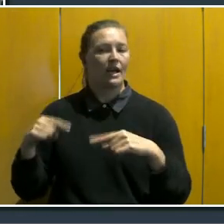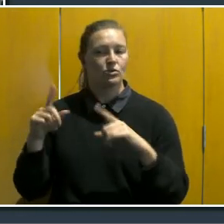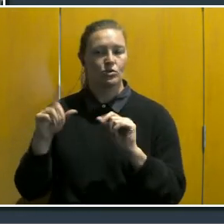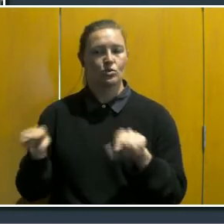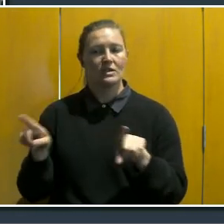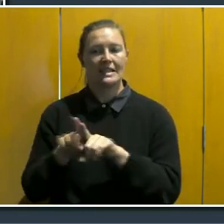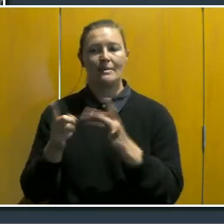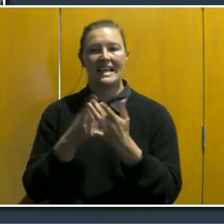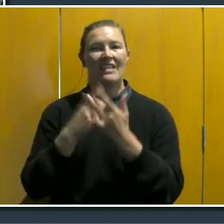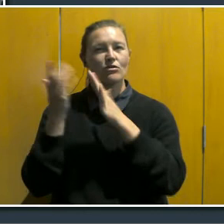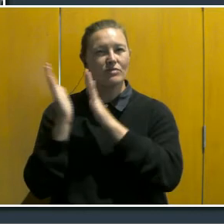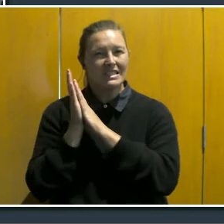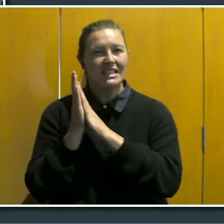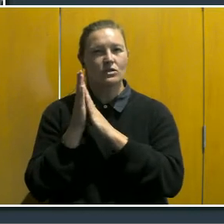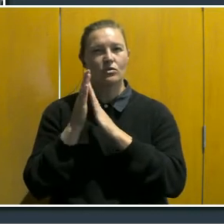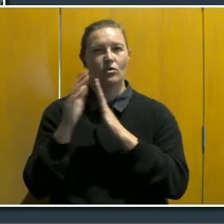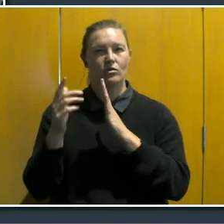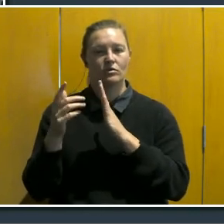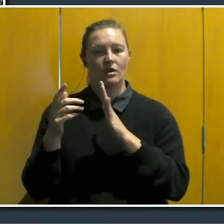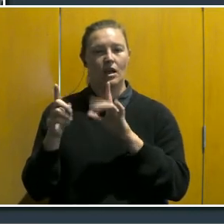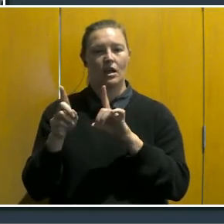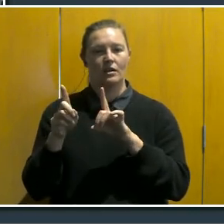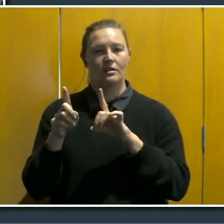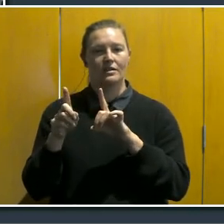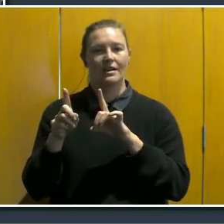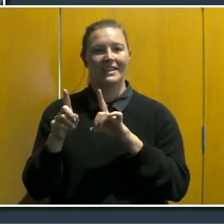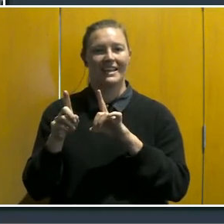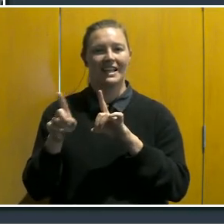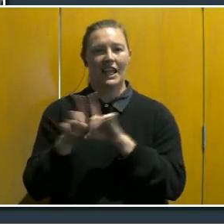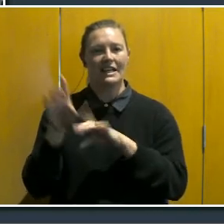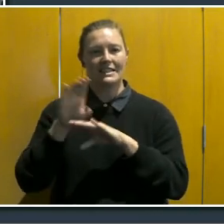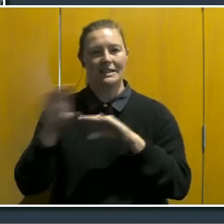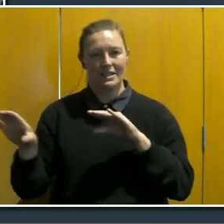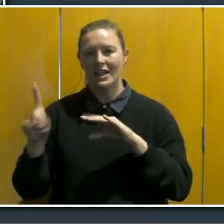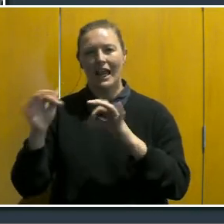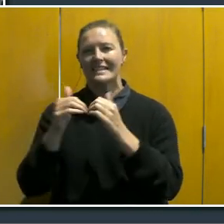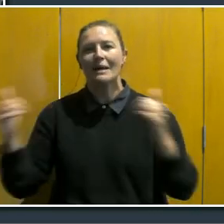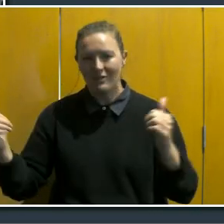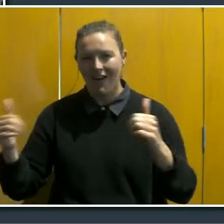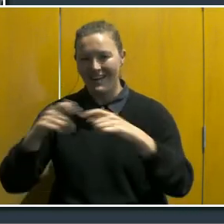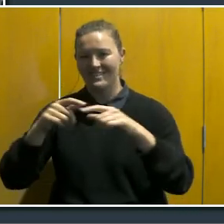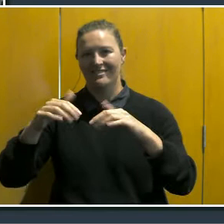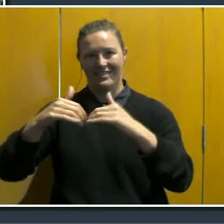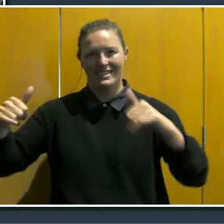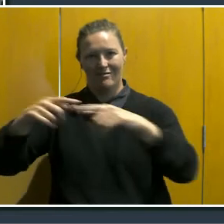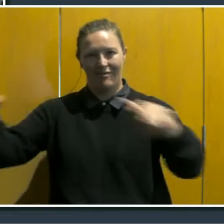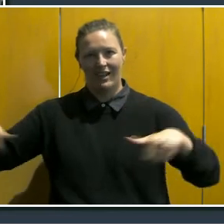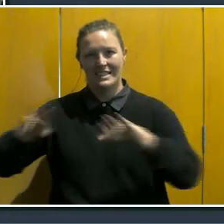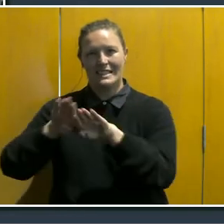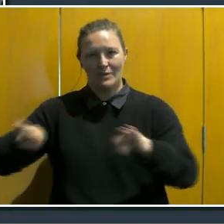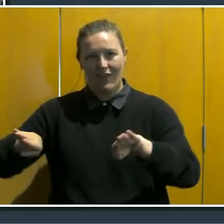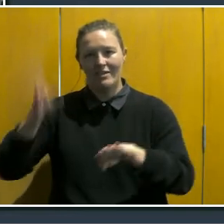other residential ratepayers can do, like subsidise, like subsidised. Is this fair?